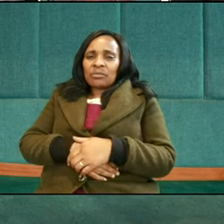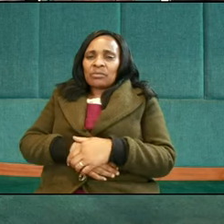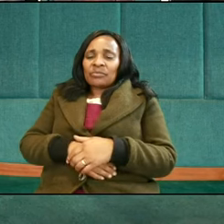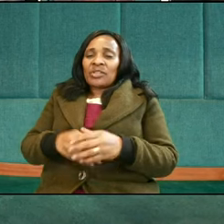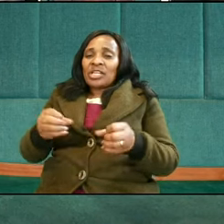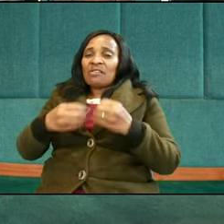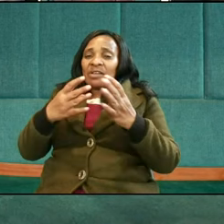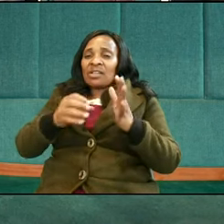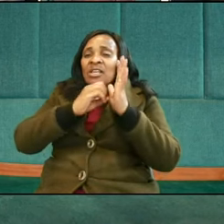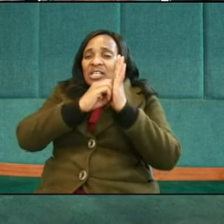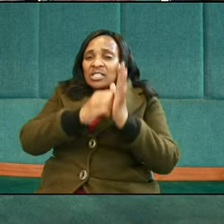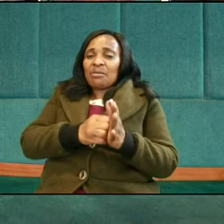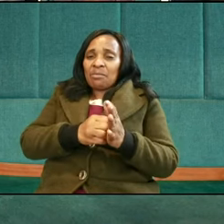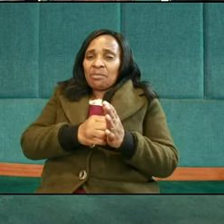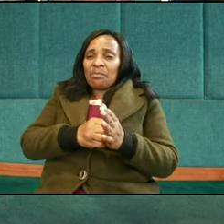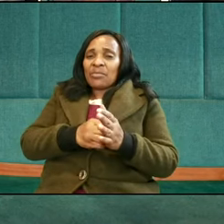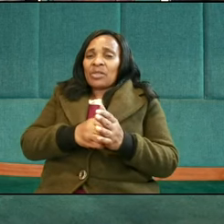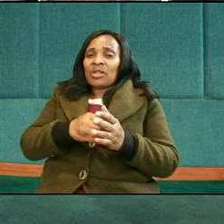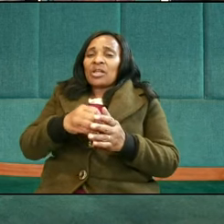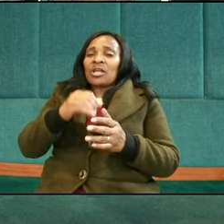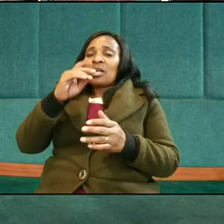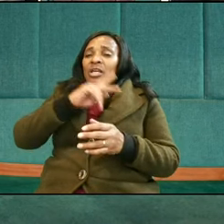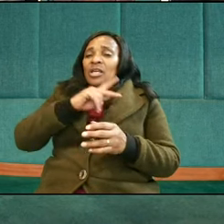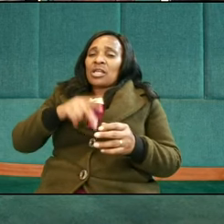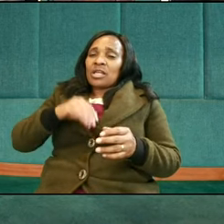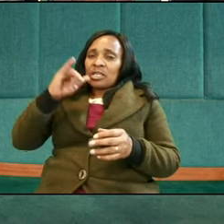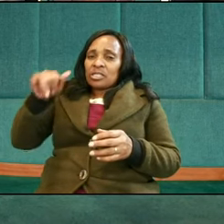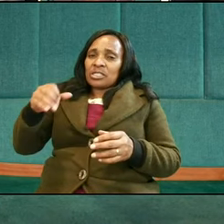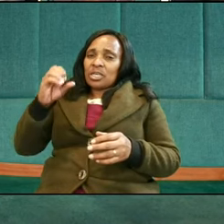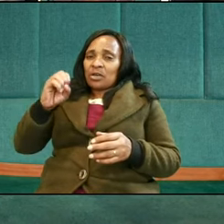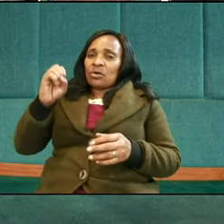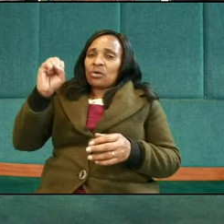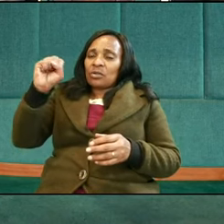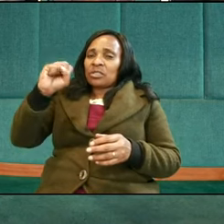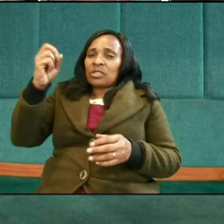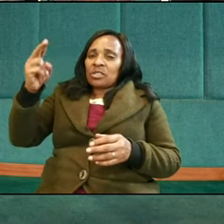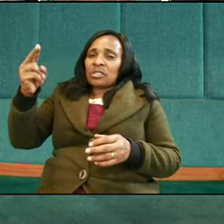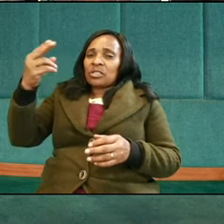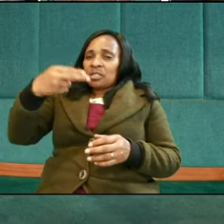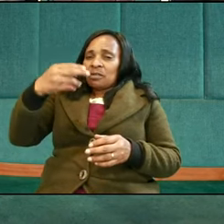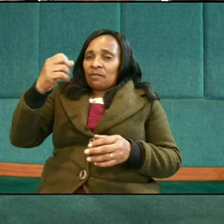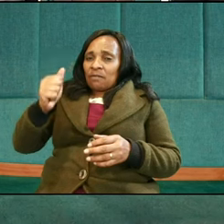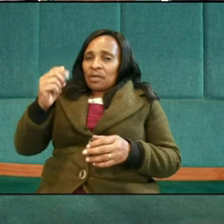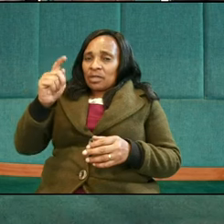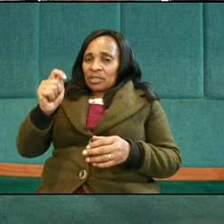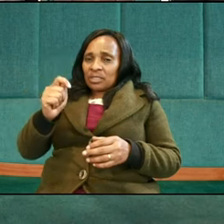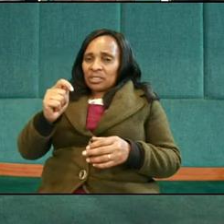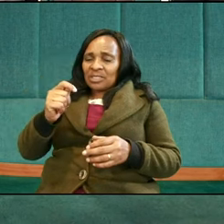Given the example of King Jehoshaphat. That's a challenging question. Mm-hmm. Like,